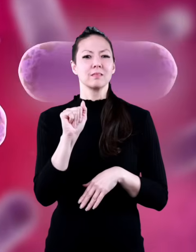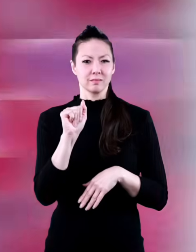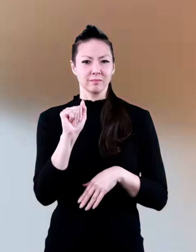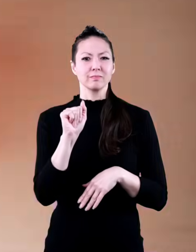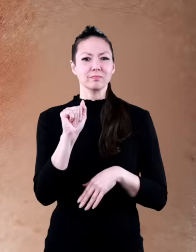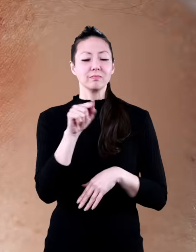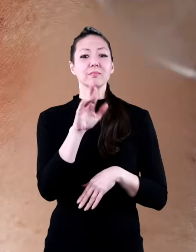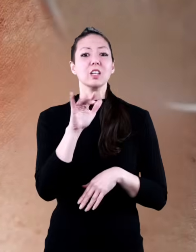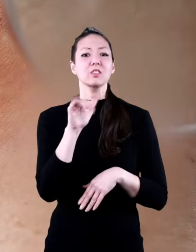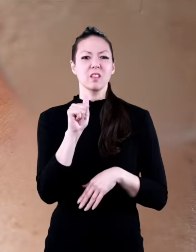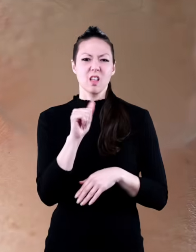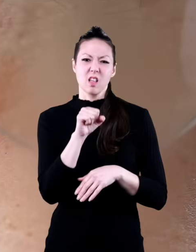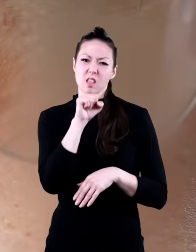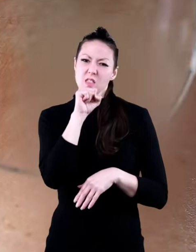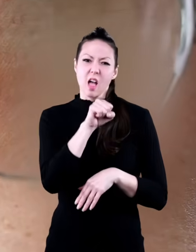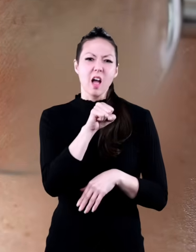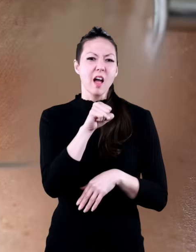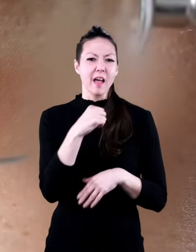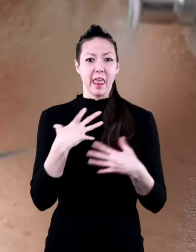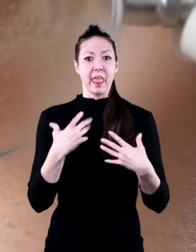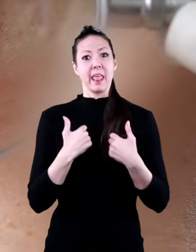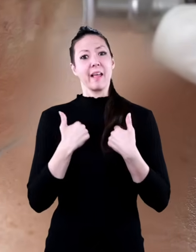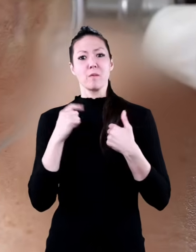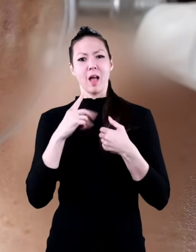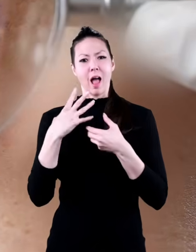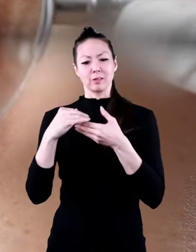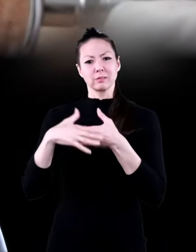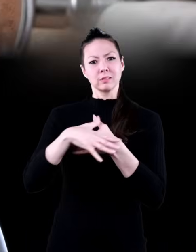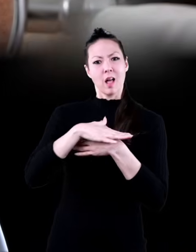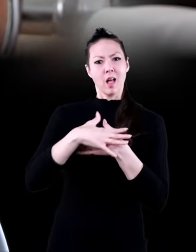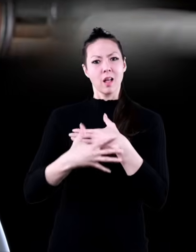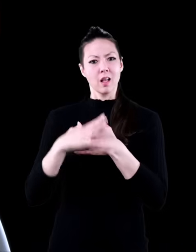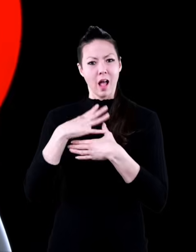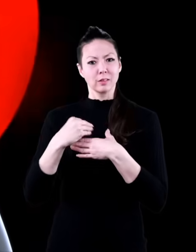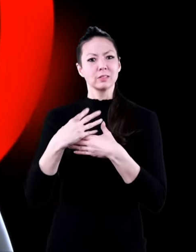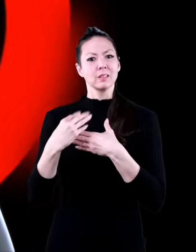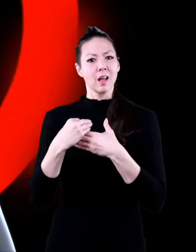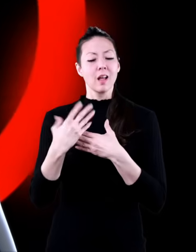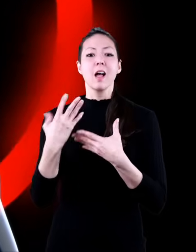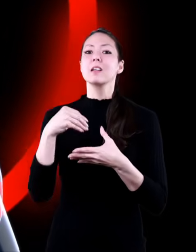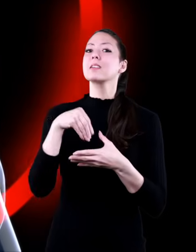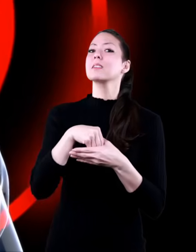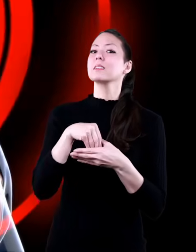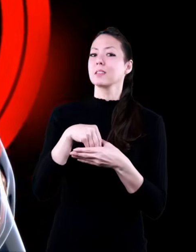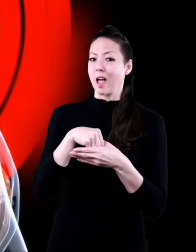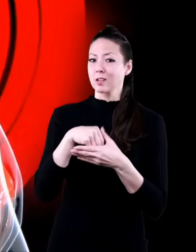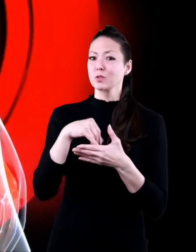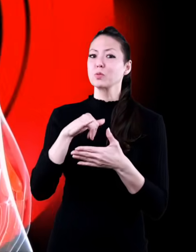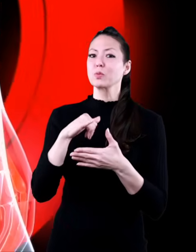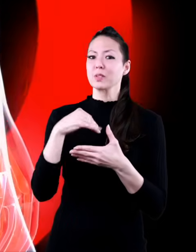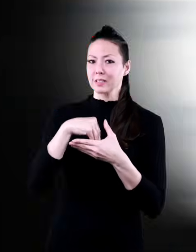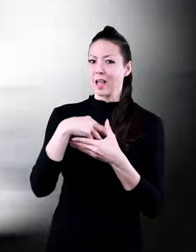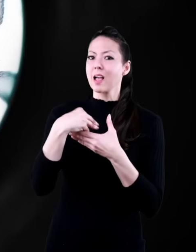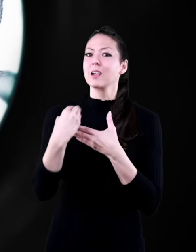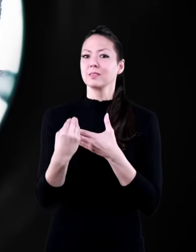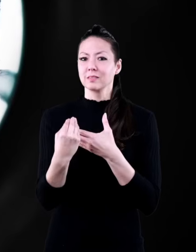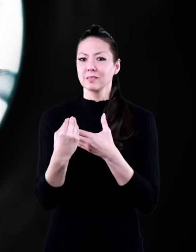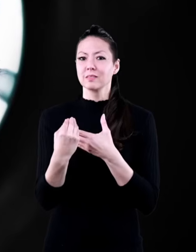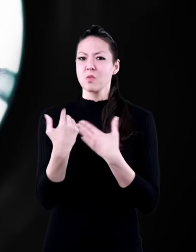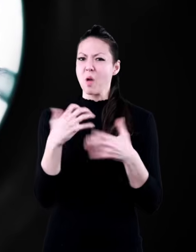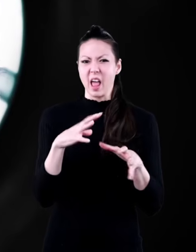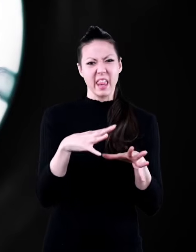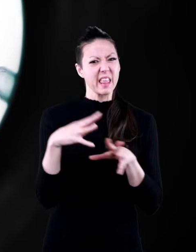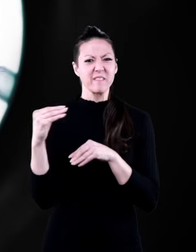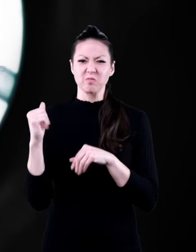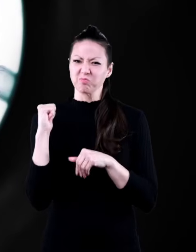bacteria bacteria love to live on the outside and inside of your body in fact they like